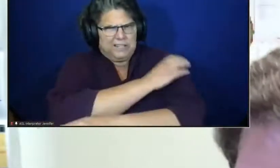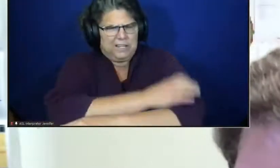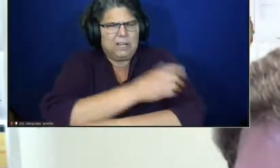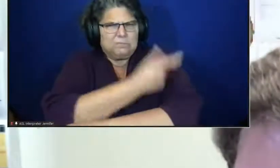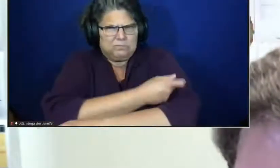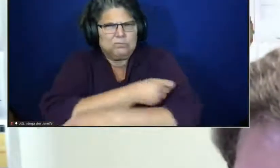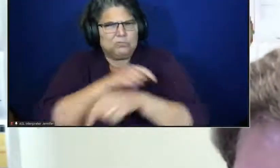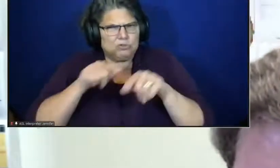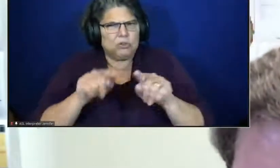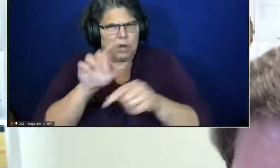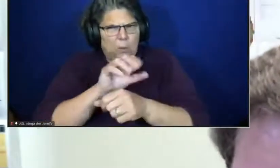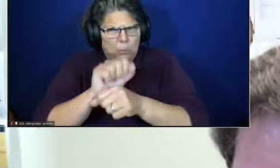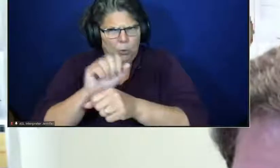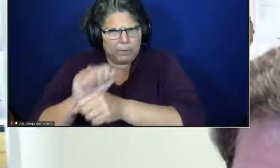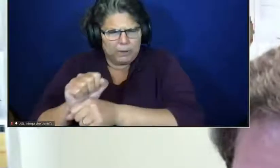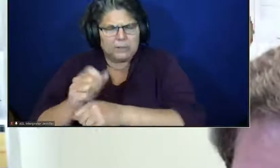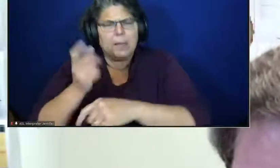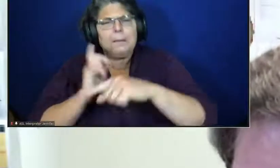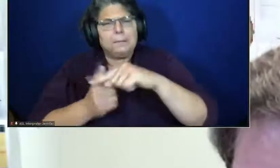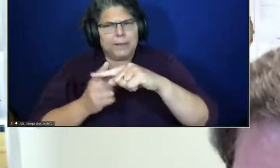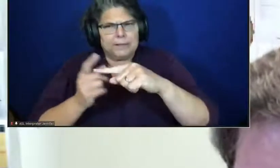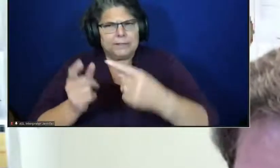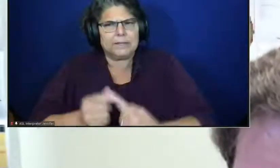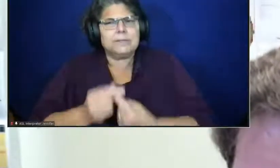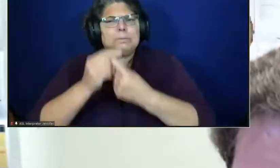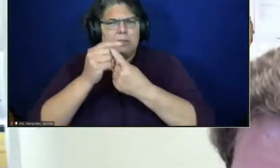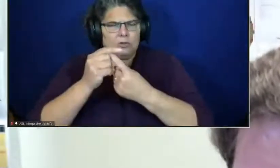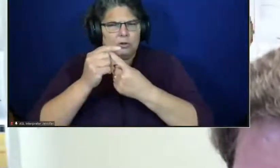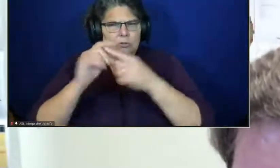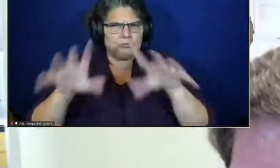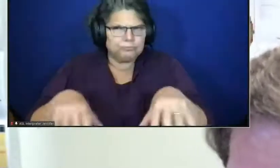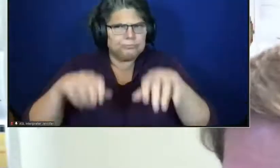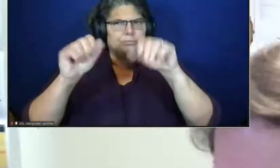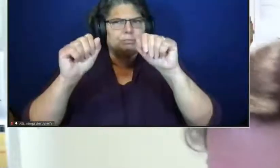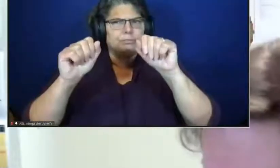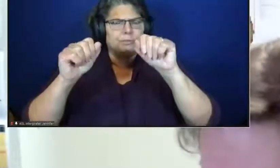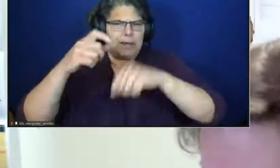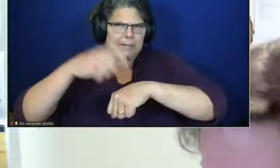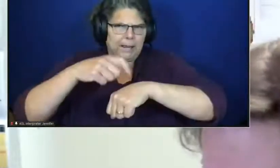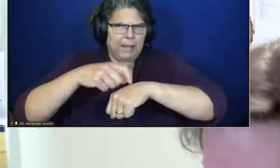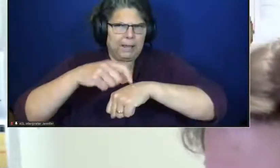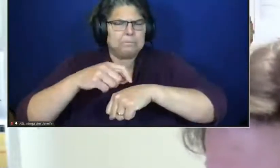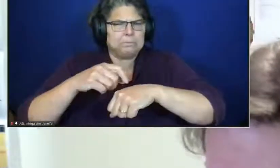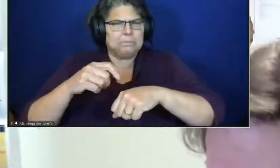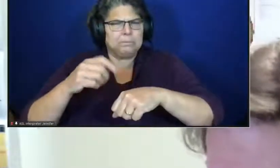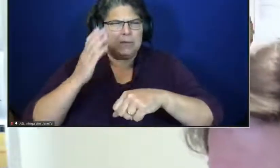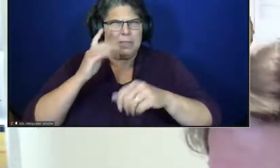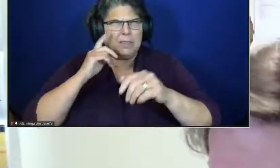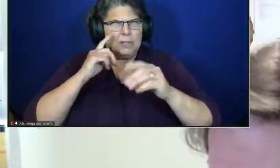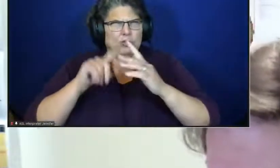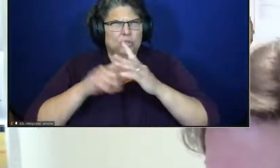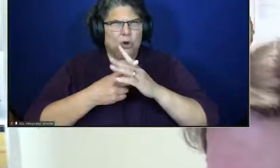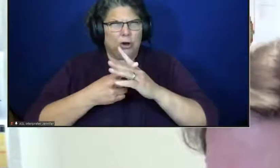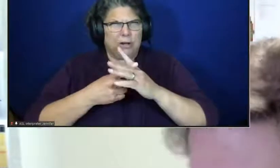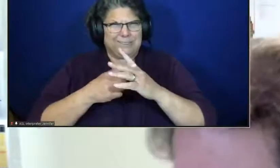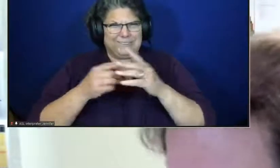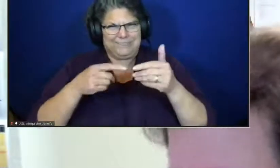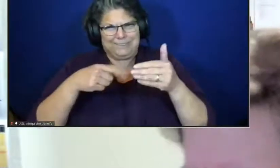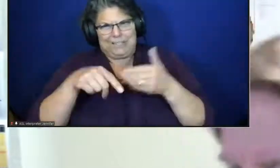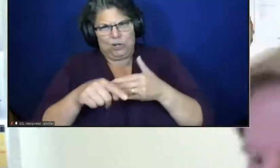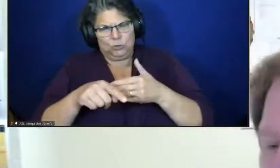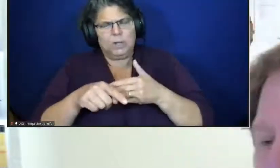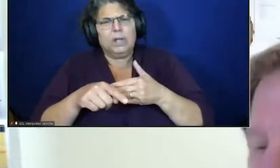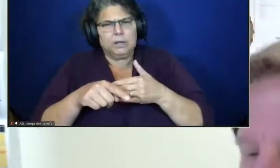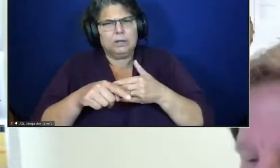And then there are some special vaccine clinics that I believe start this coming week and are